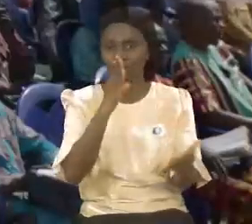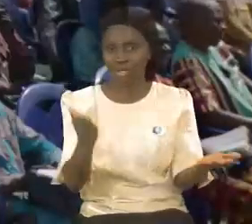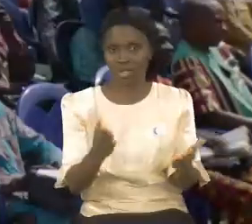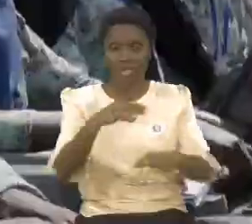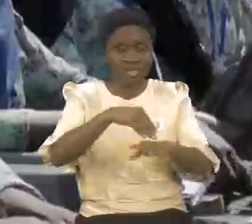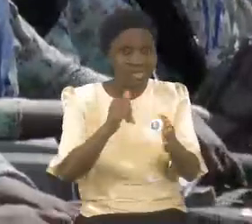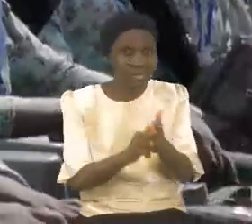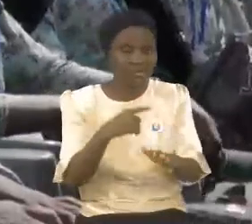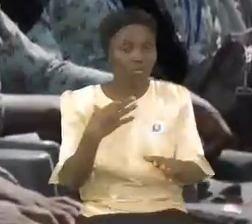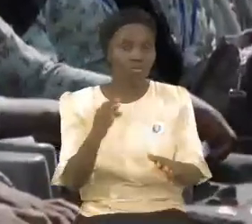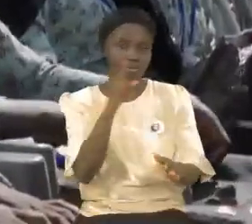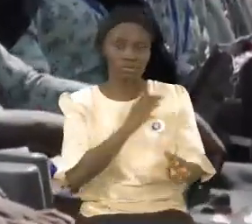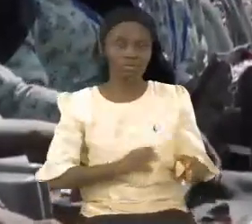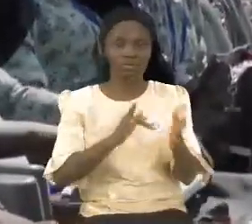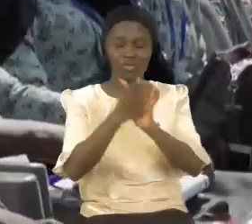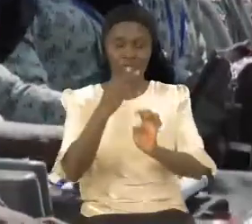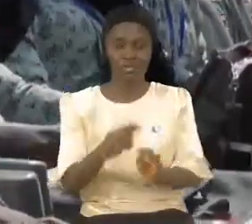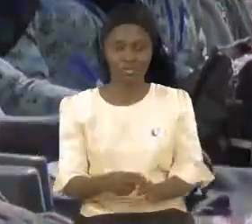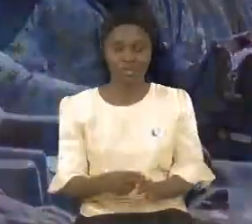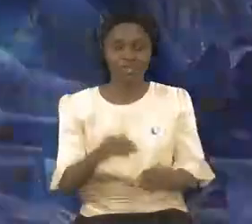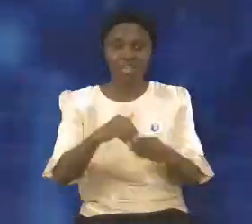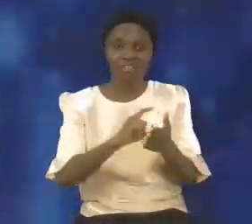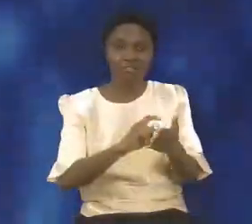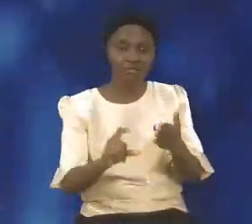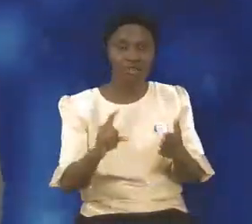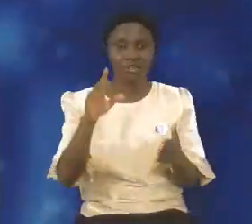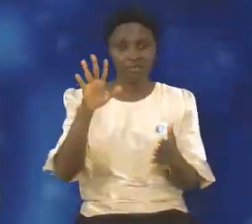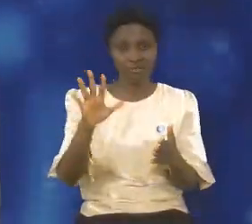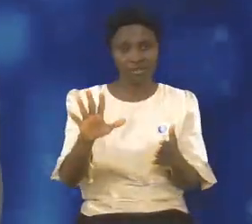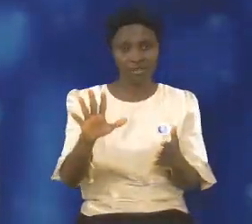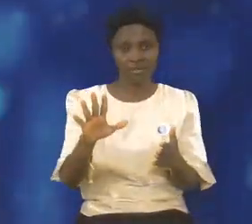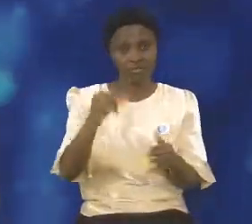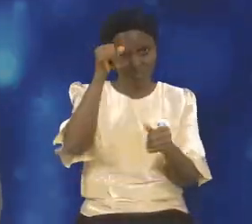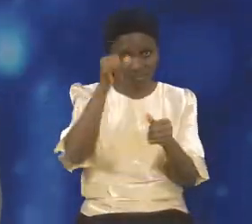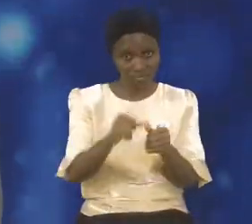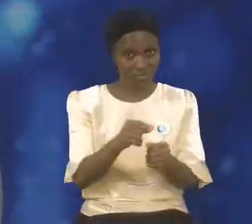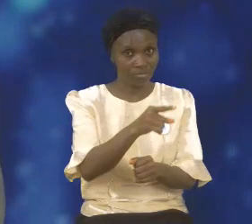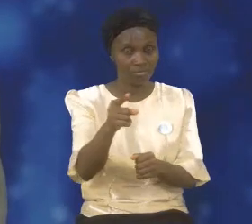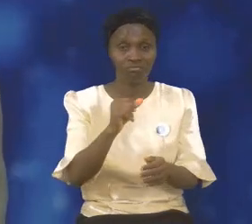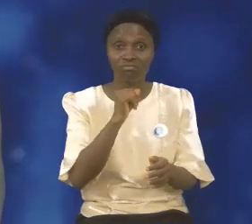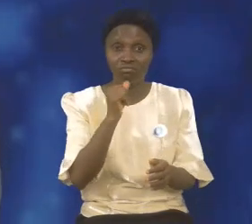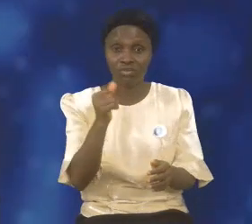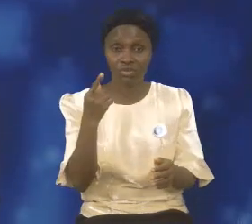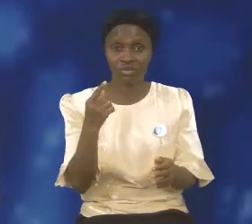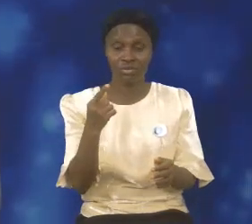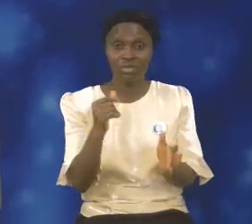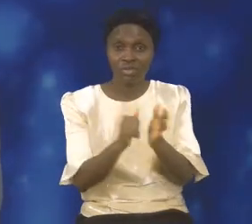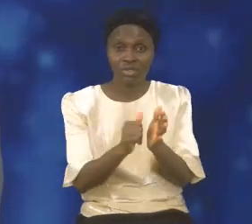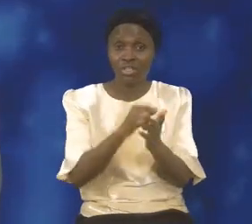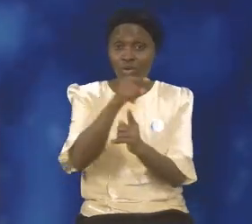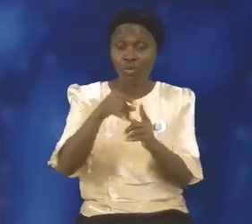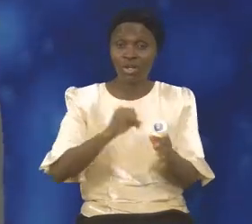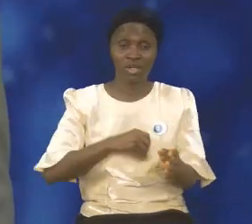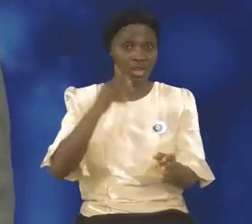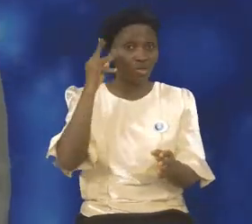at that time. Look at verse 5. In verse 5, remember ye not that when I was